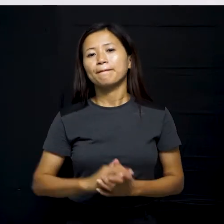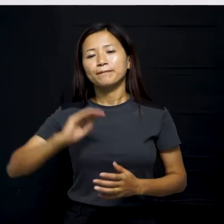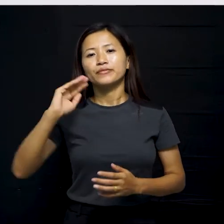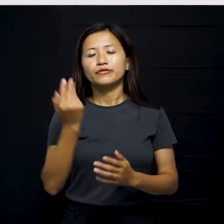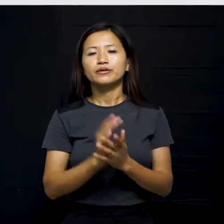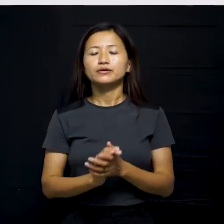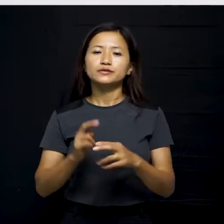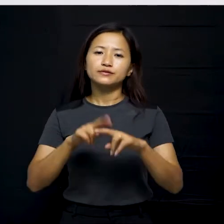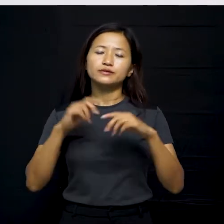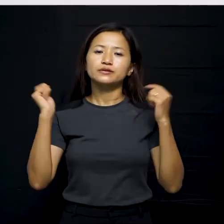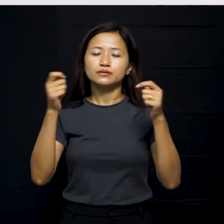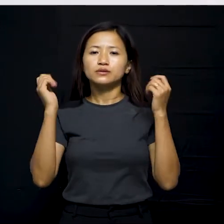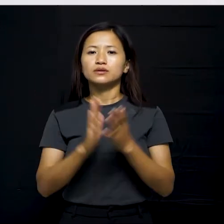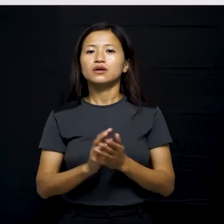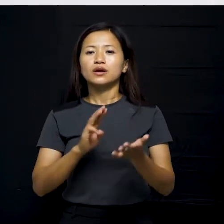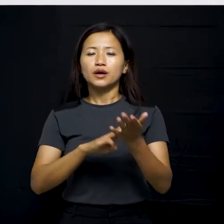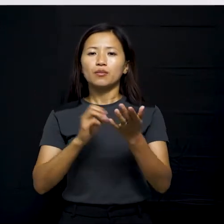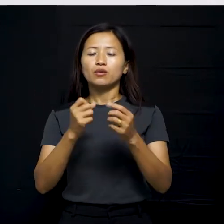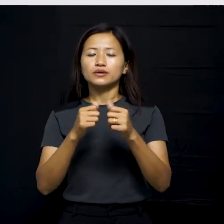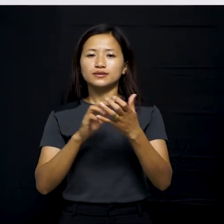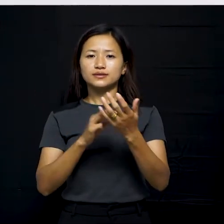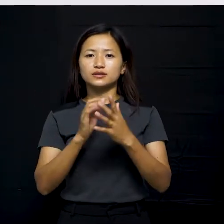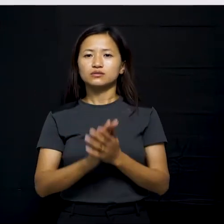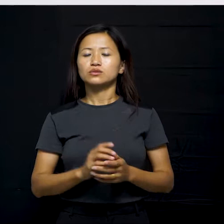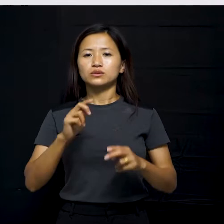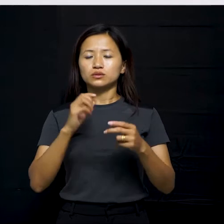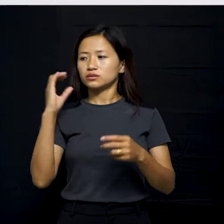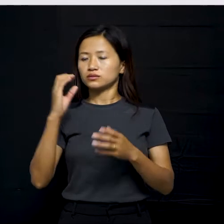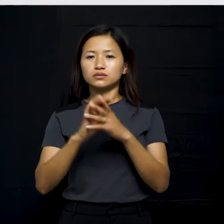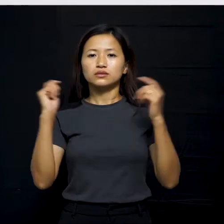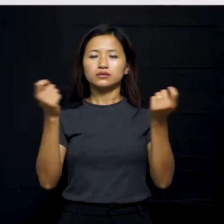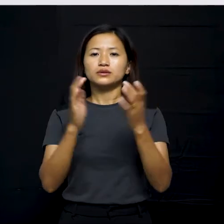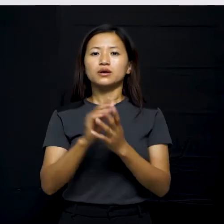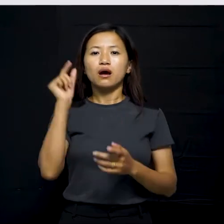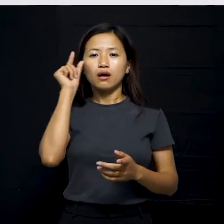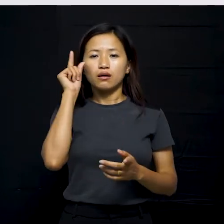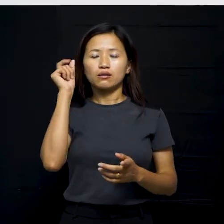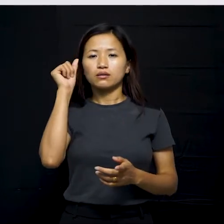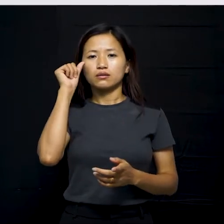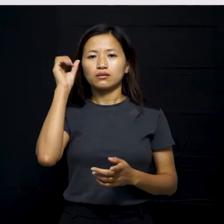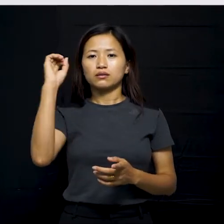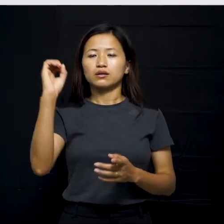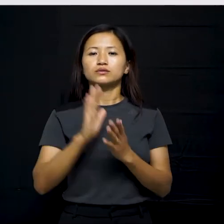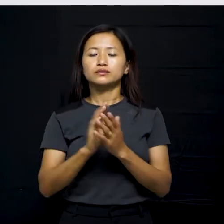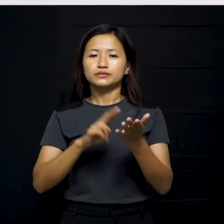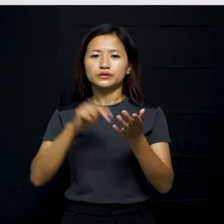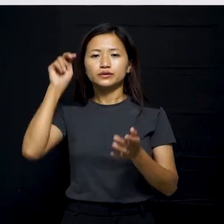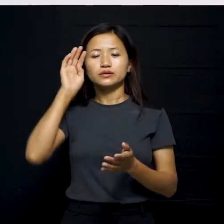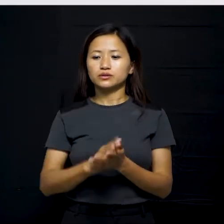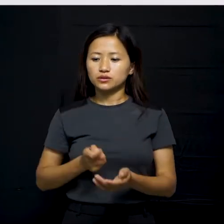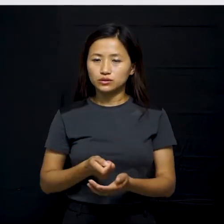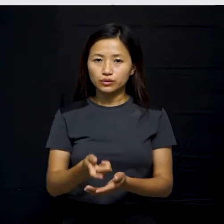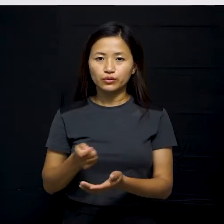of the festivals are Muatsu, which are celebrated by the Ao Nagas. It is also known as the sowing